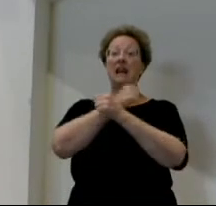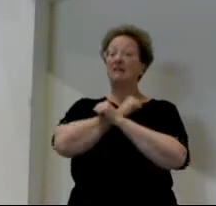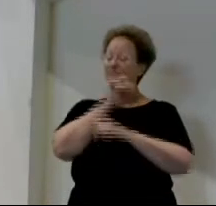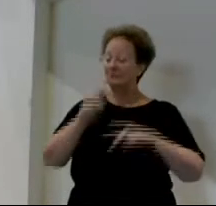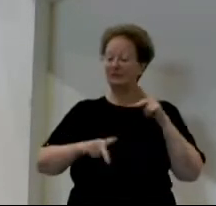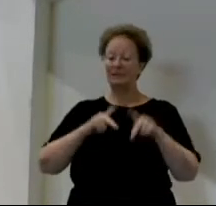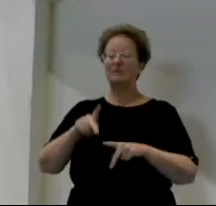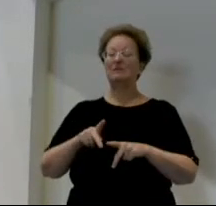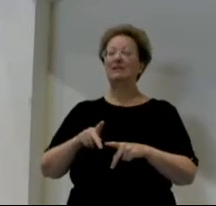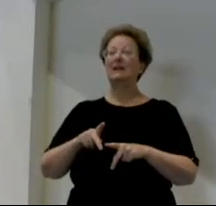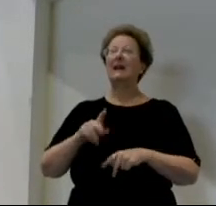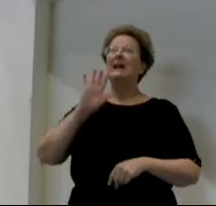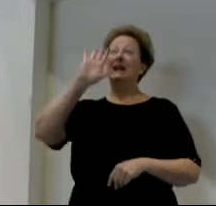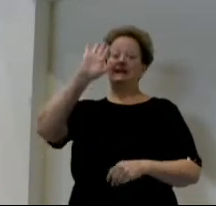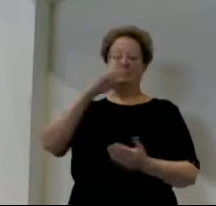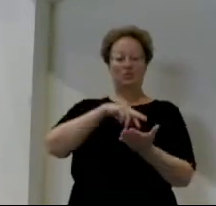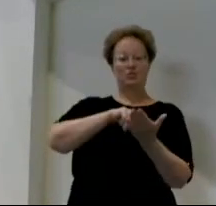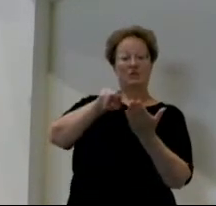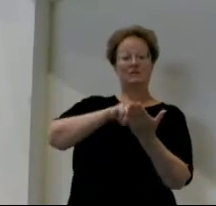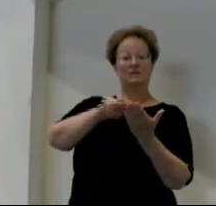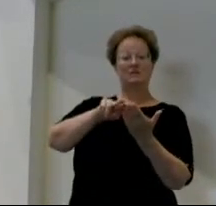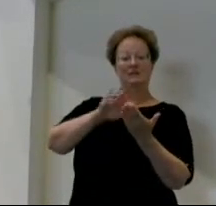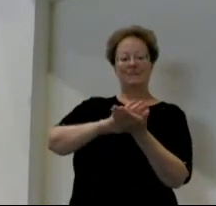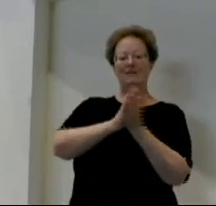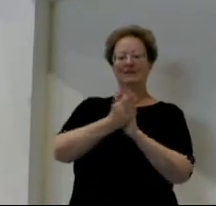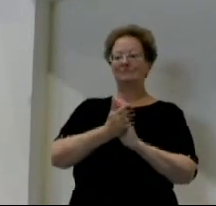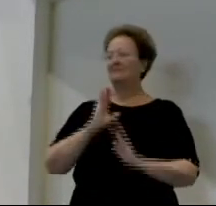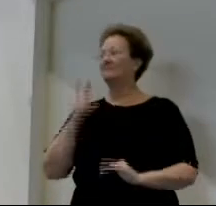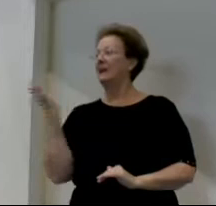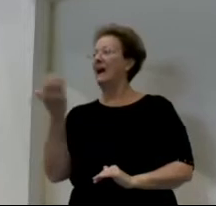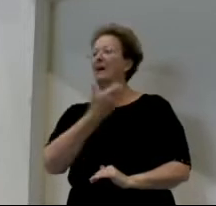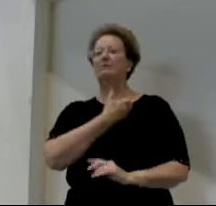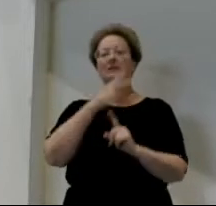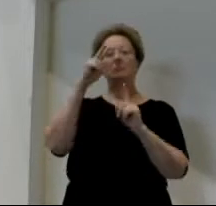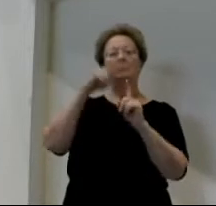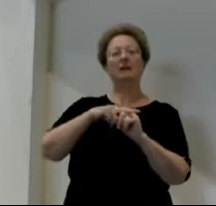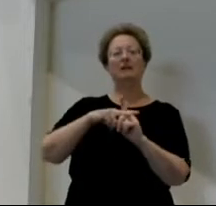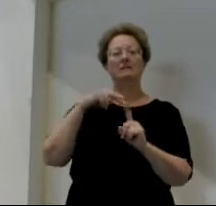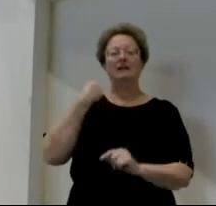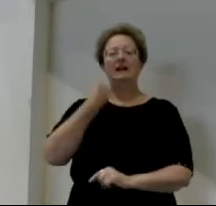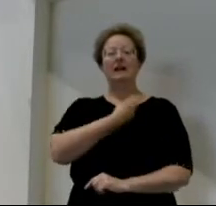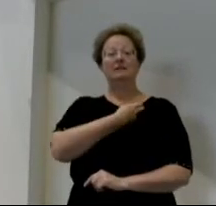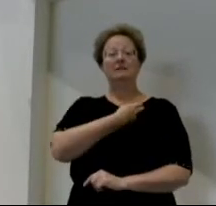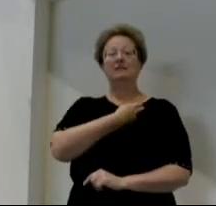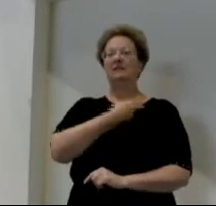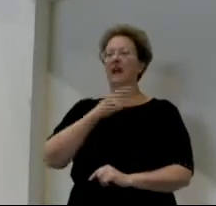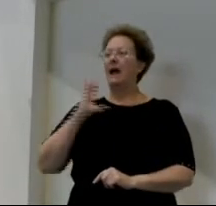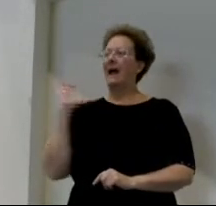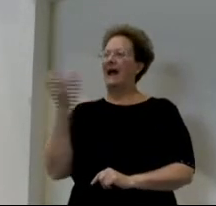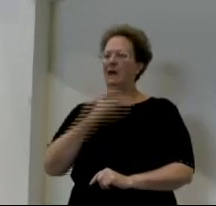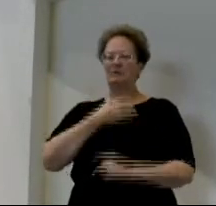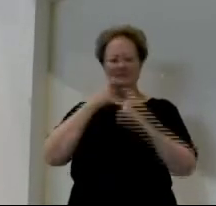righteousness becomes ours. But what about all of those sins that we have committed? How about the guilt and the